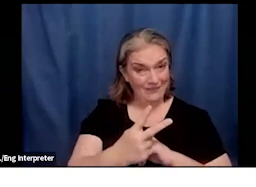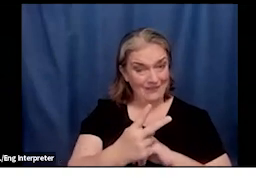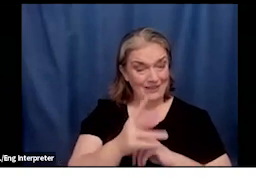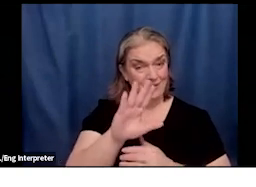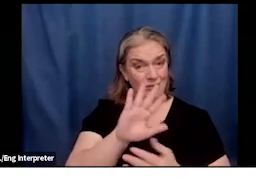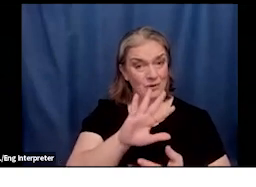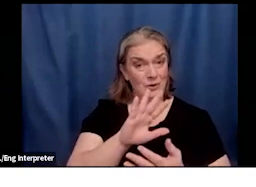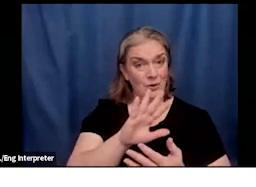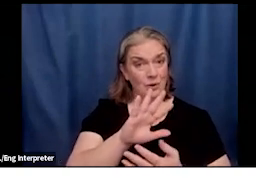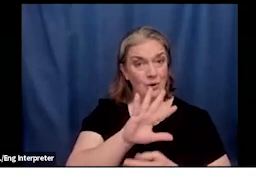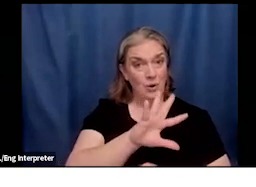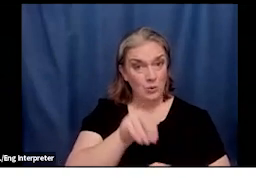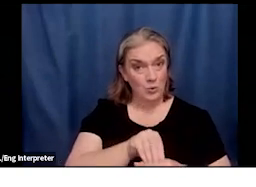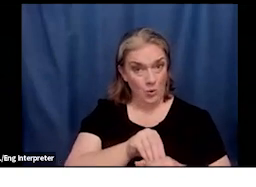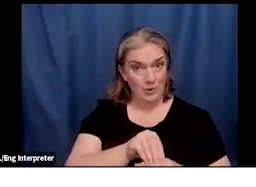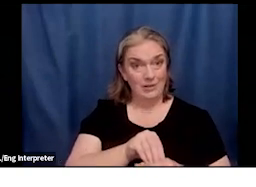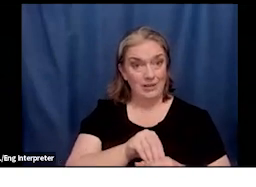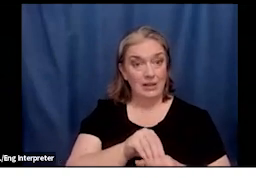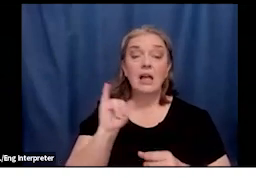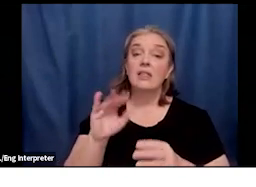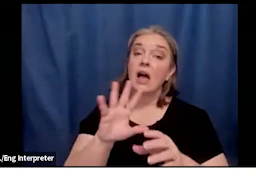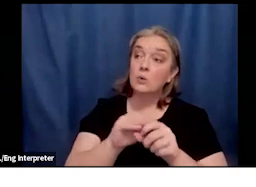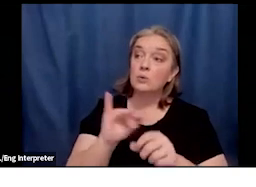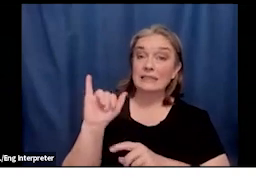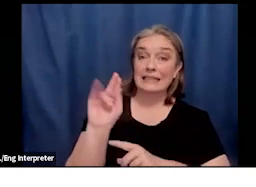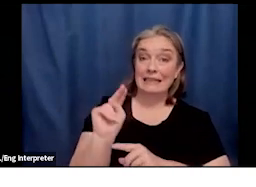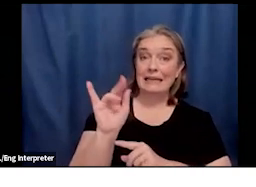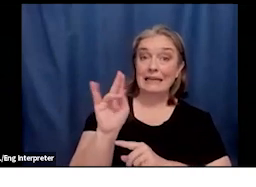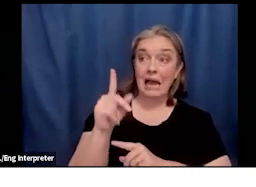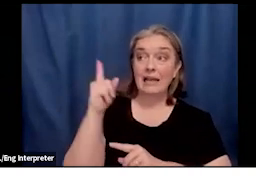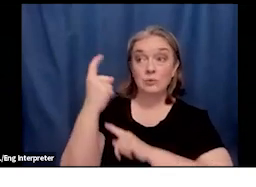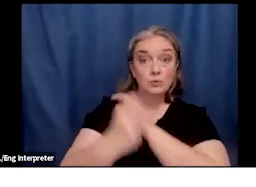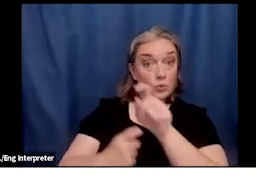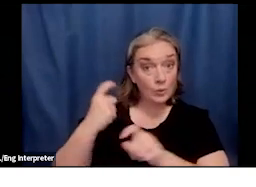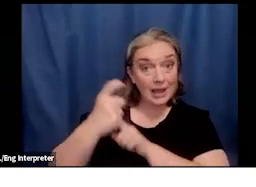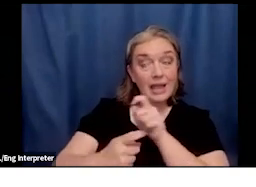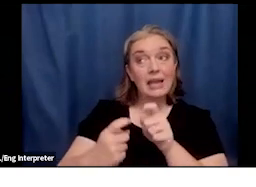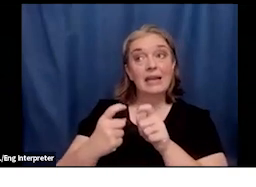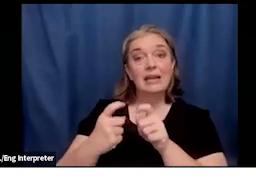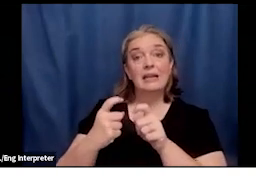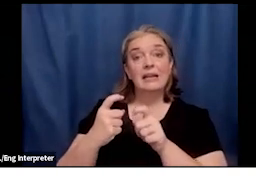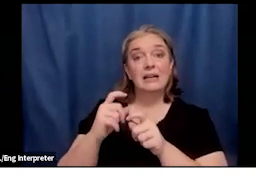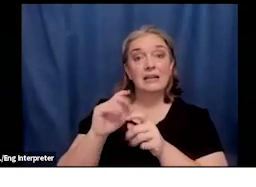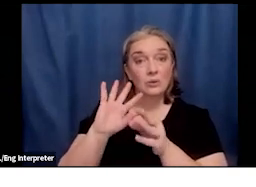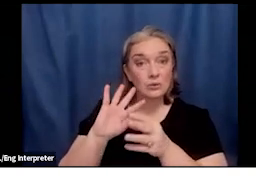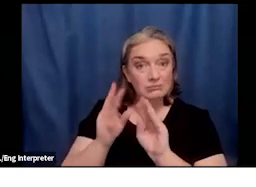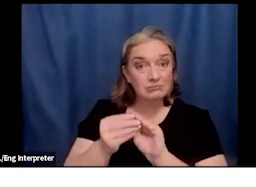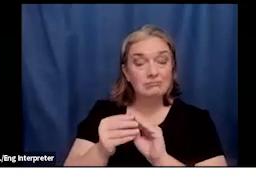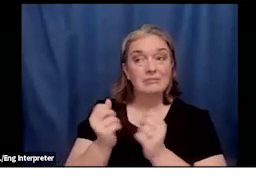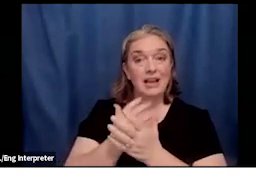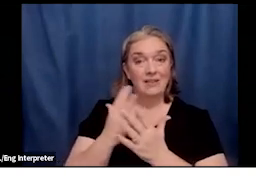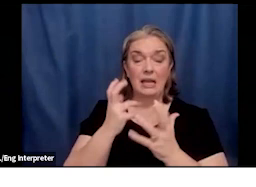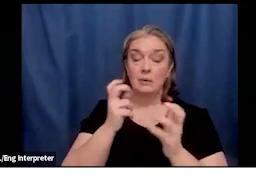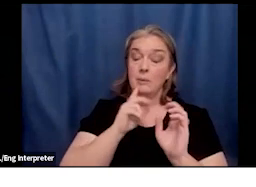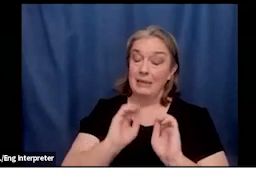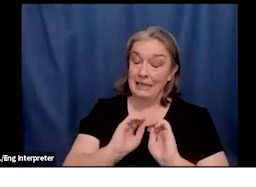include in-kind contributions, donated materials, space, all those things. So, to be really